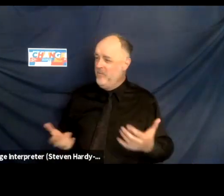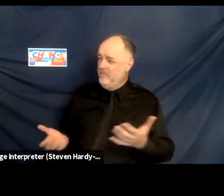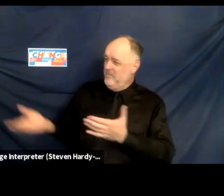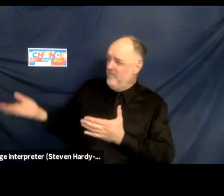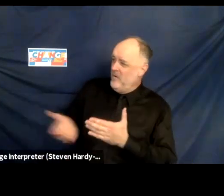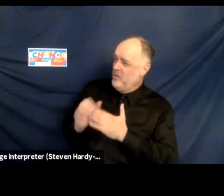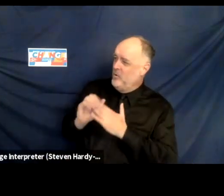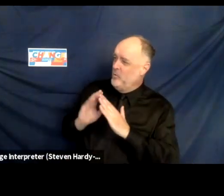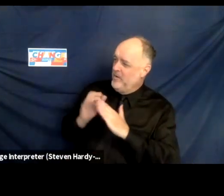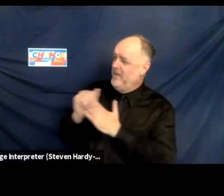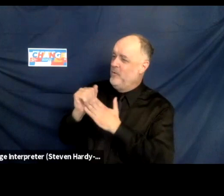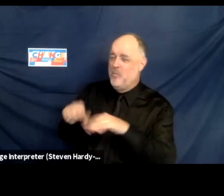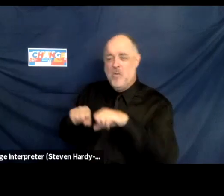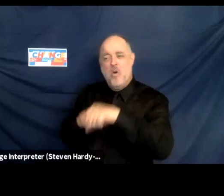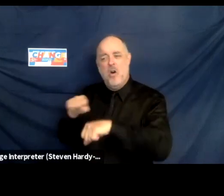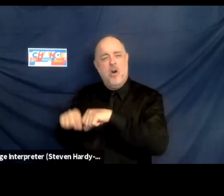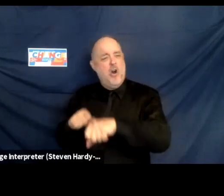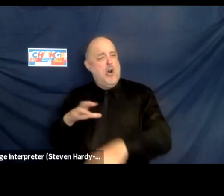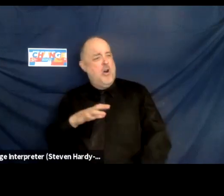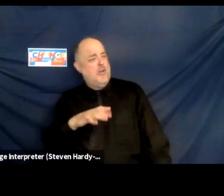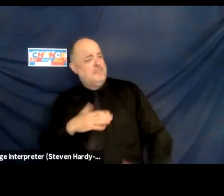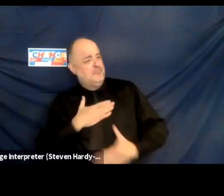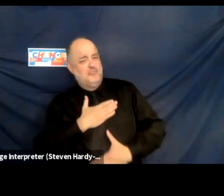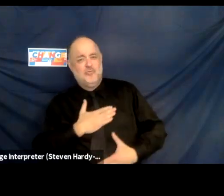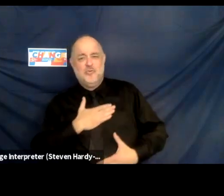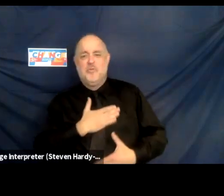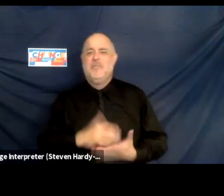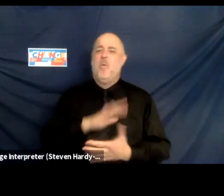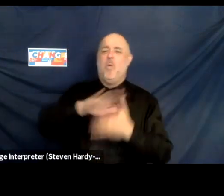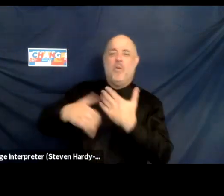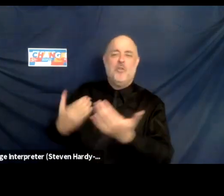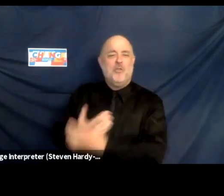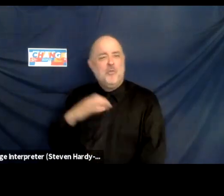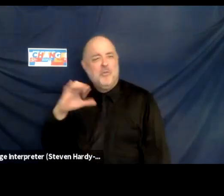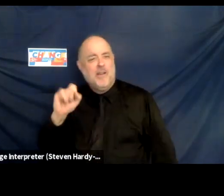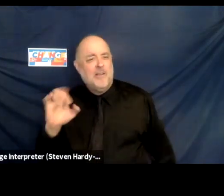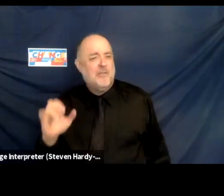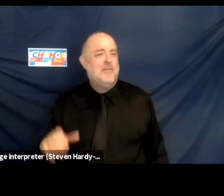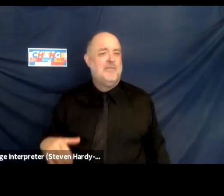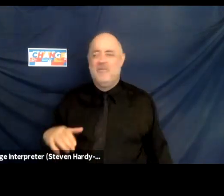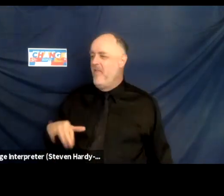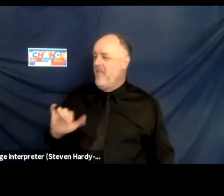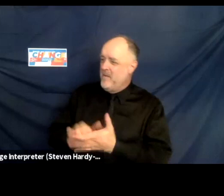connection between the Wilmington riverfront and Newcastle's Battery Park. Newcastle, the first